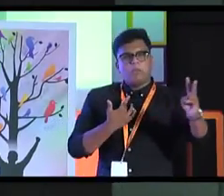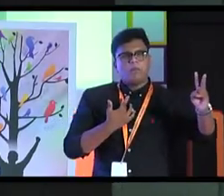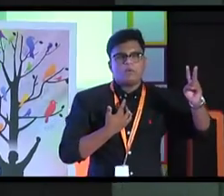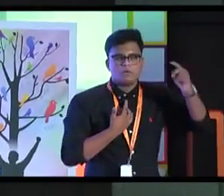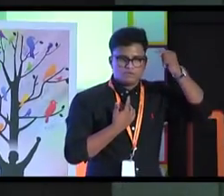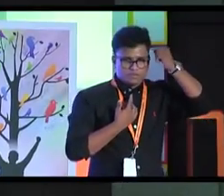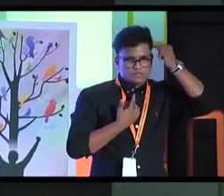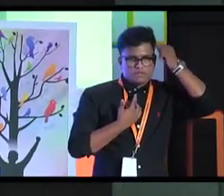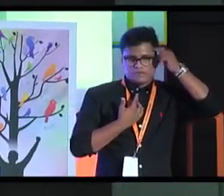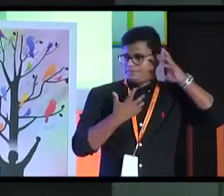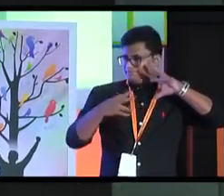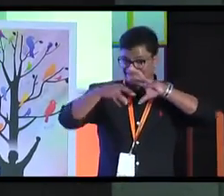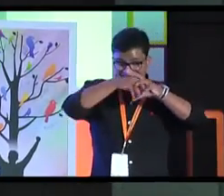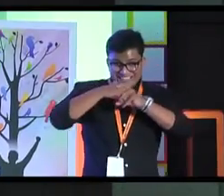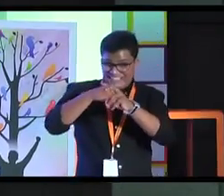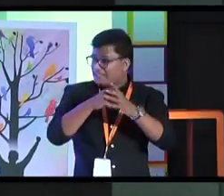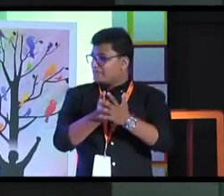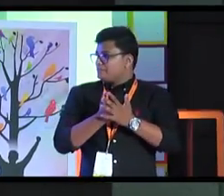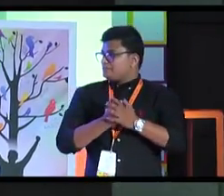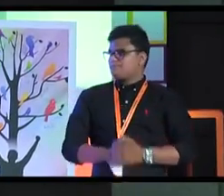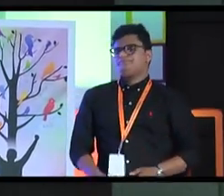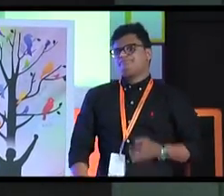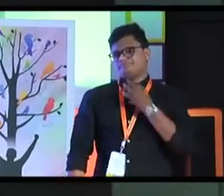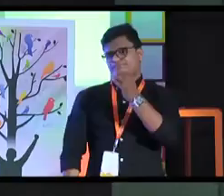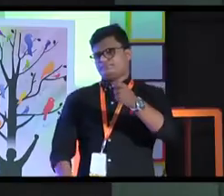together. Any question or otherwise?